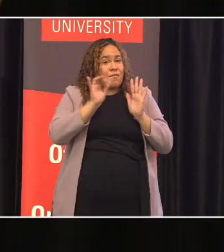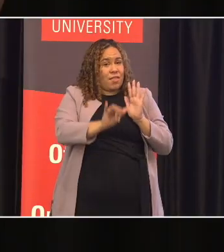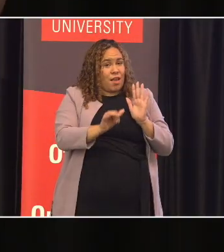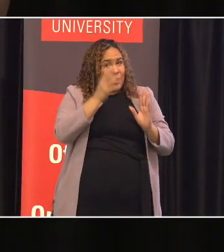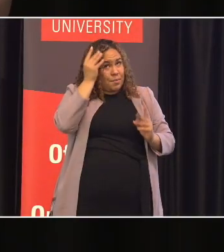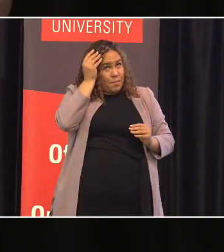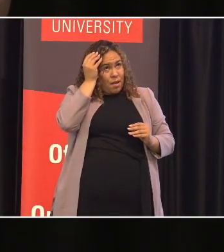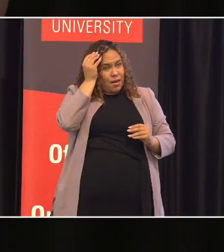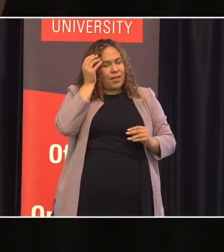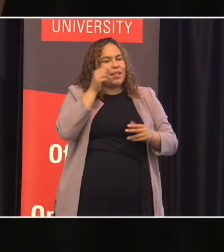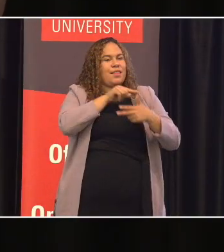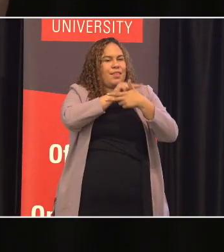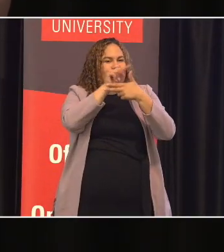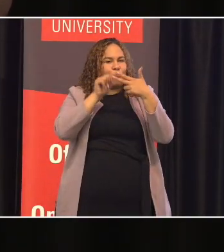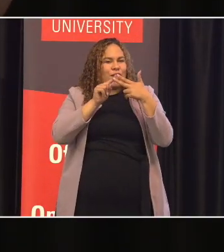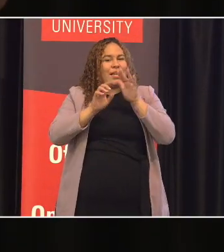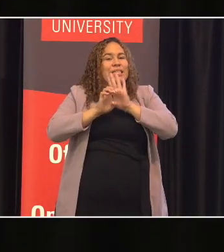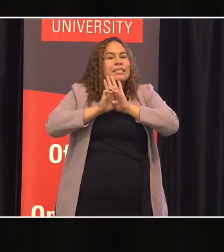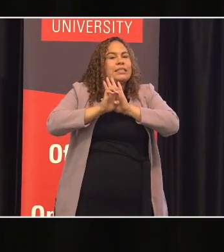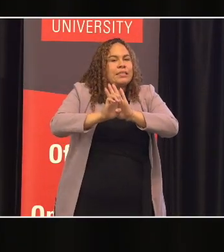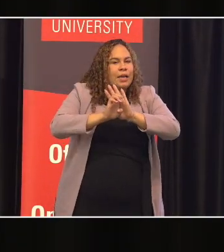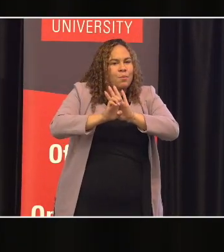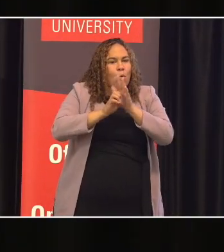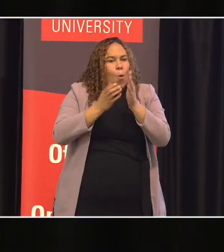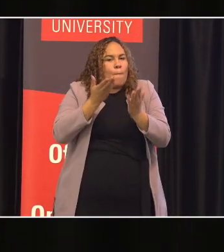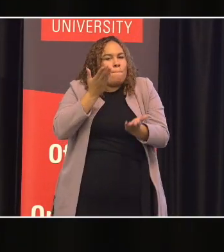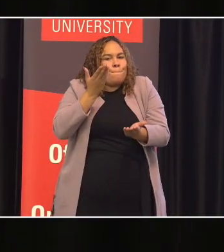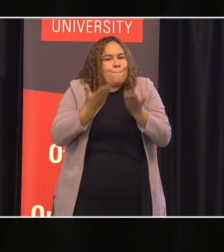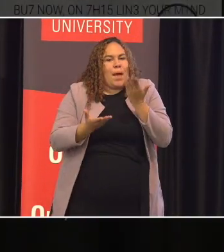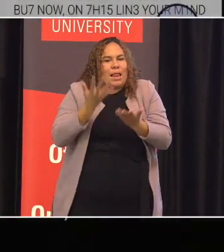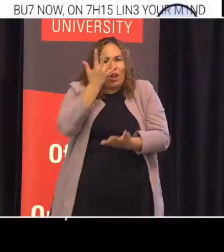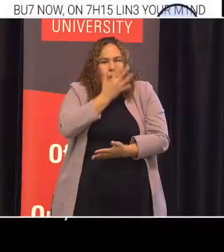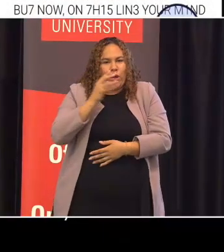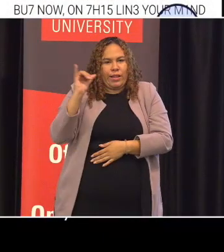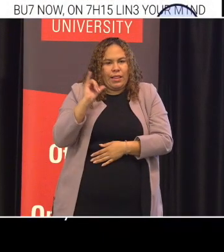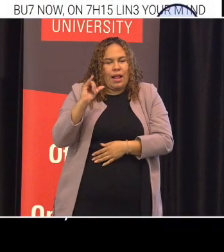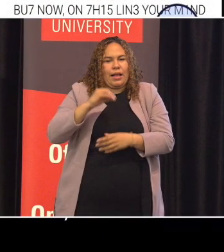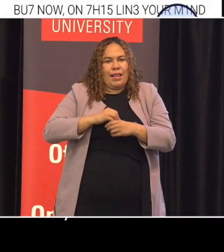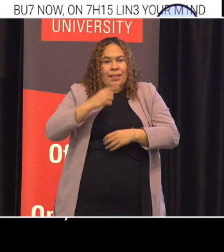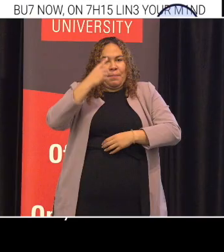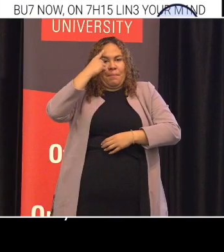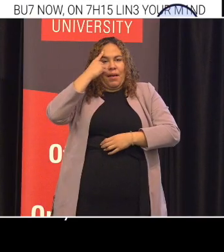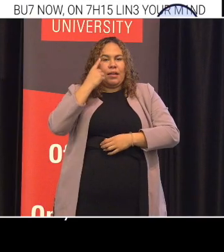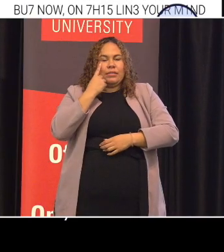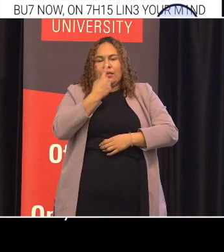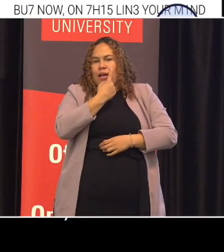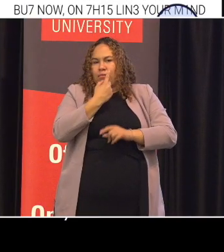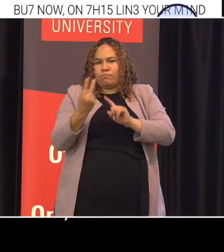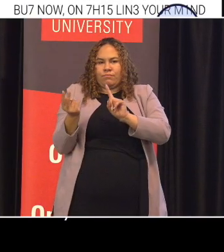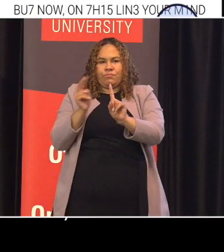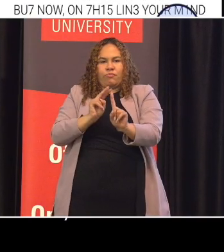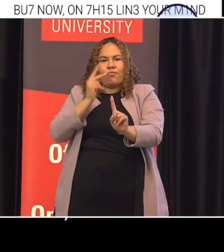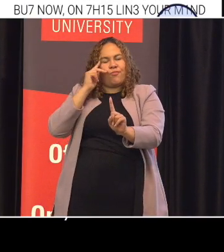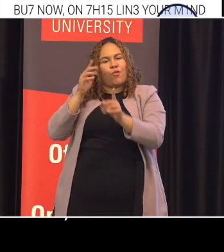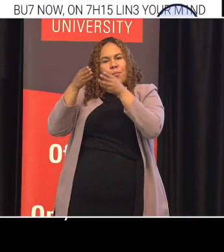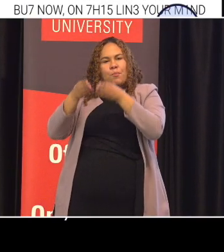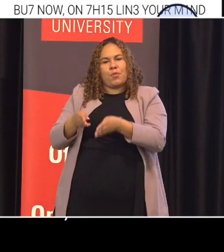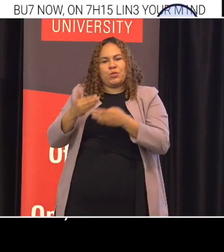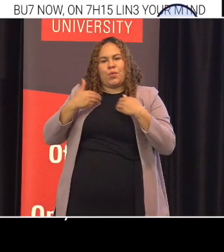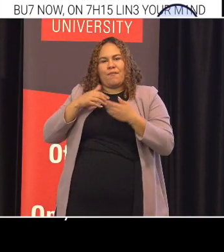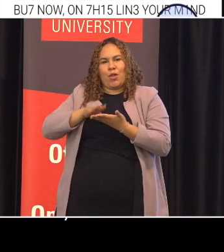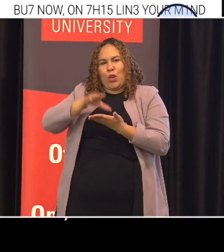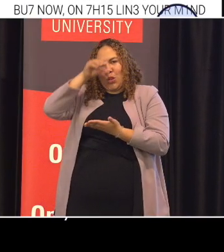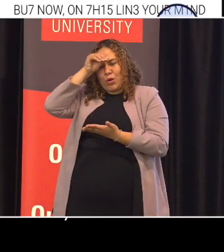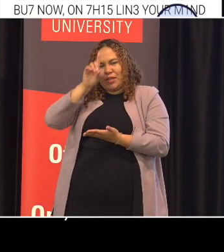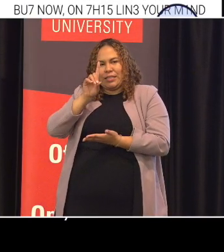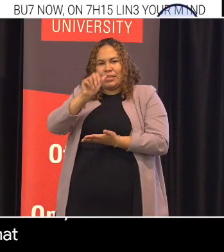3 examples of what it might look like in the mind's eye of an individual who has a learning